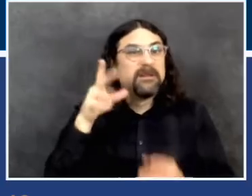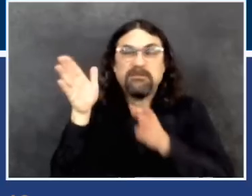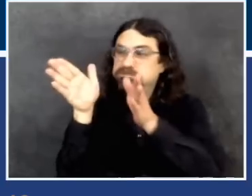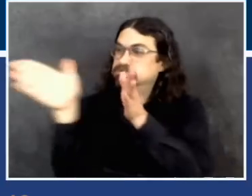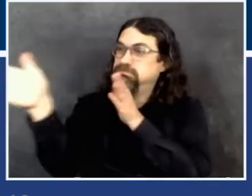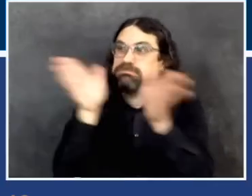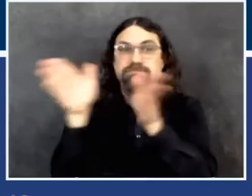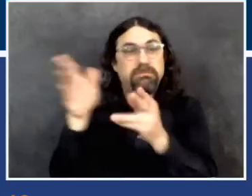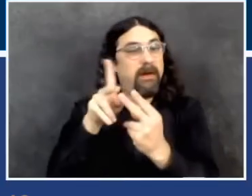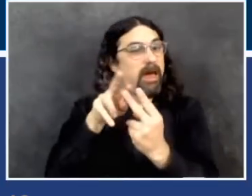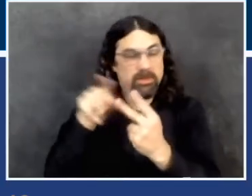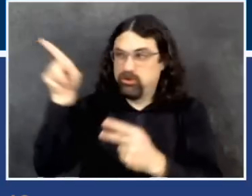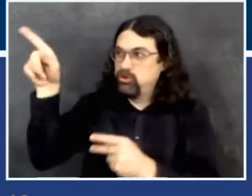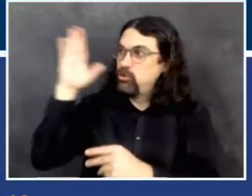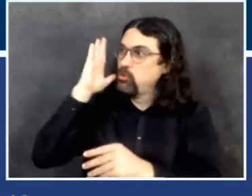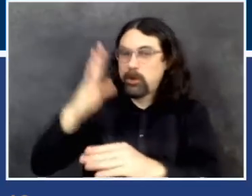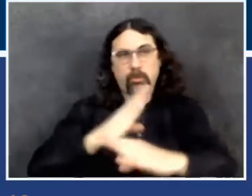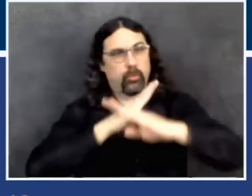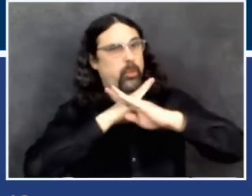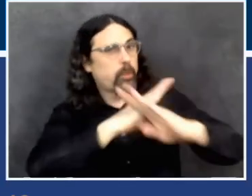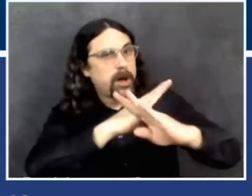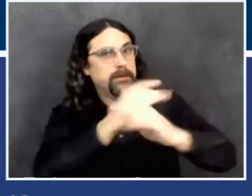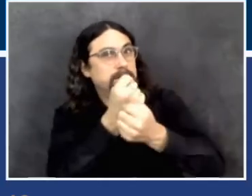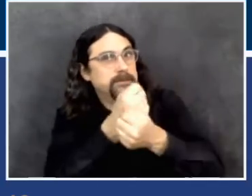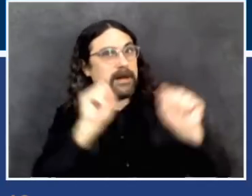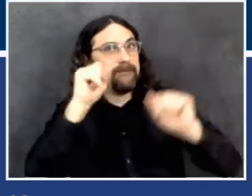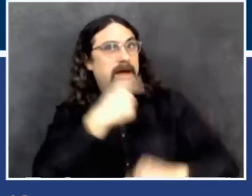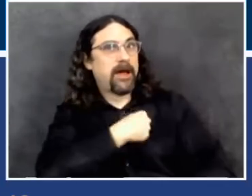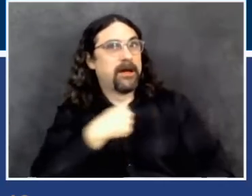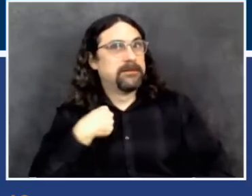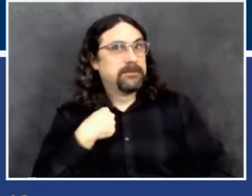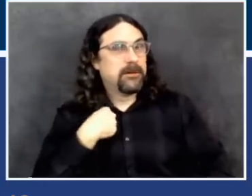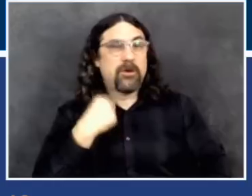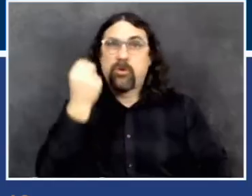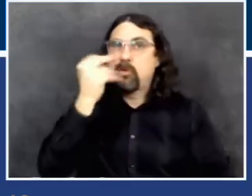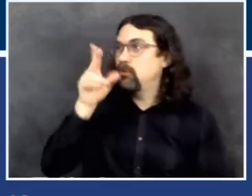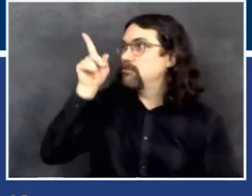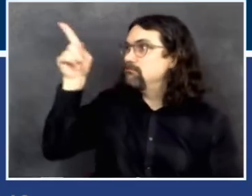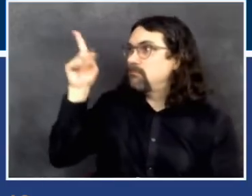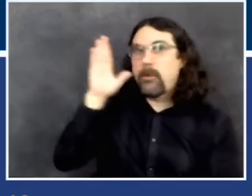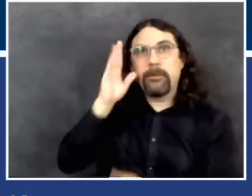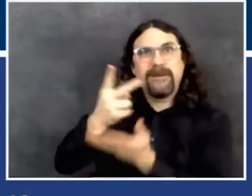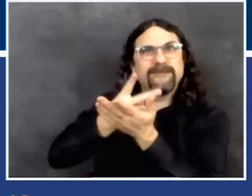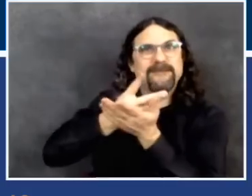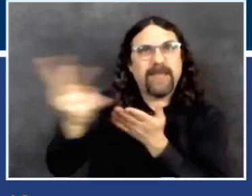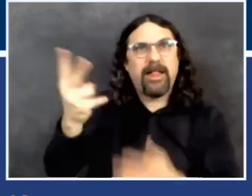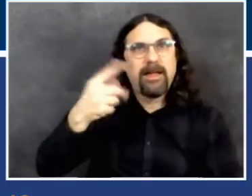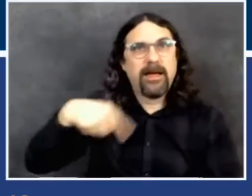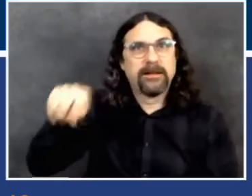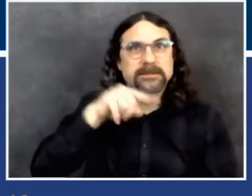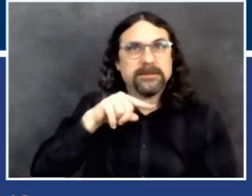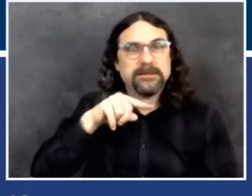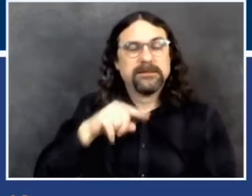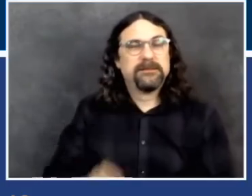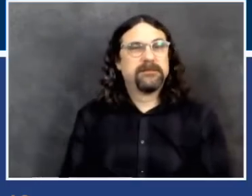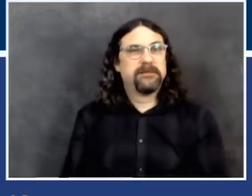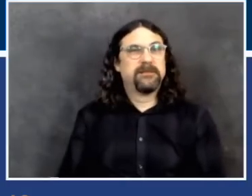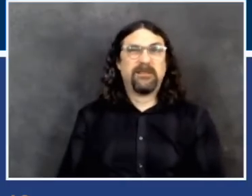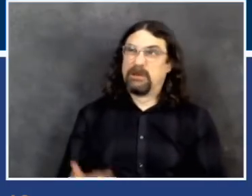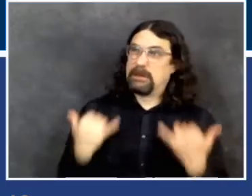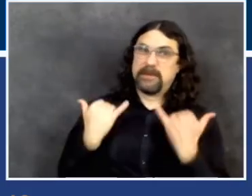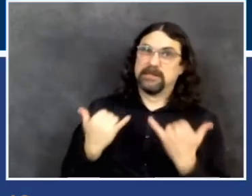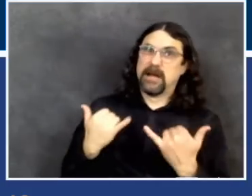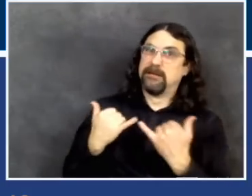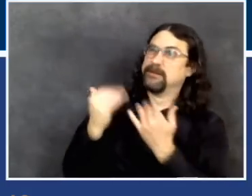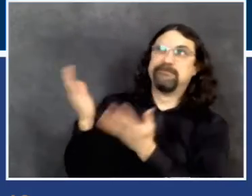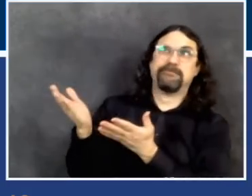opportunity you had in your life came from New York City. But when New York City is in need, where are you? It's as simple